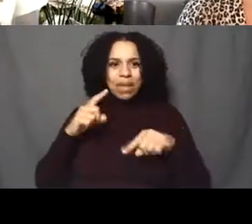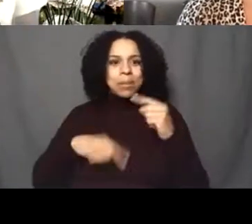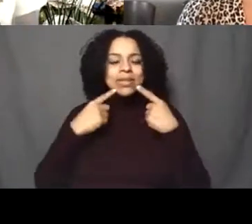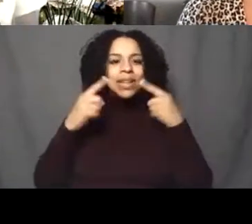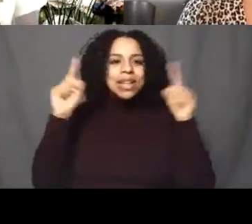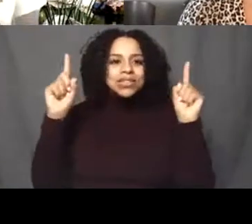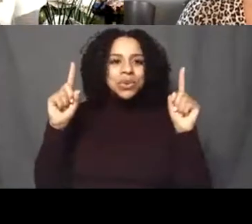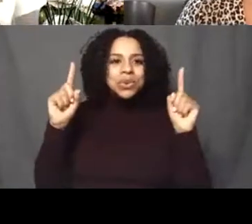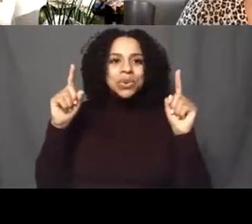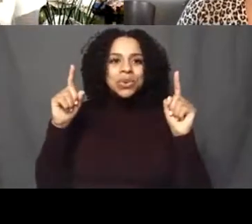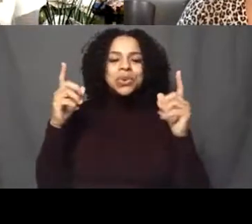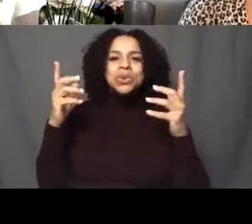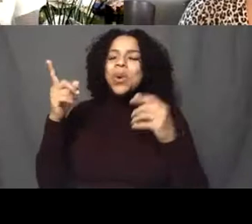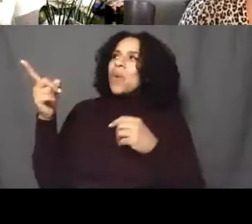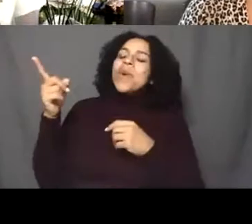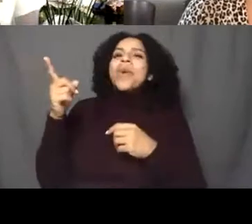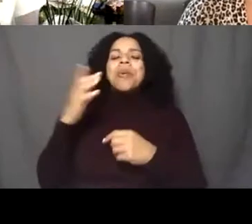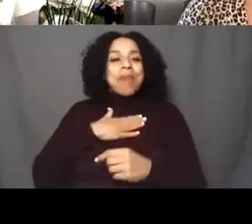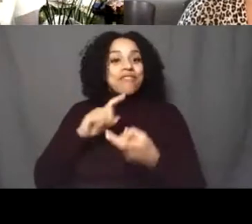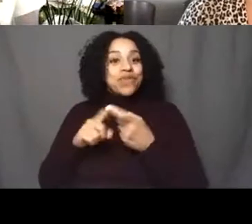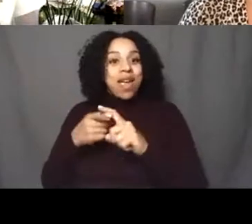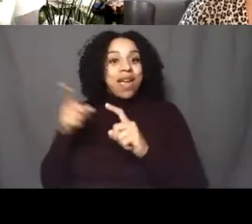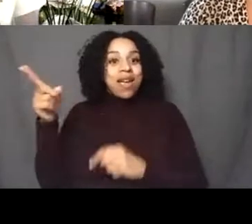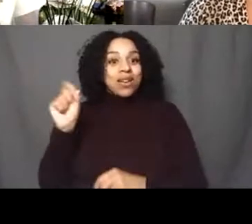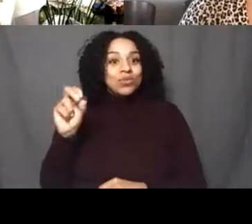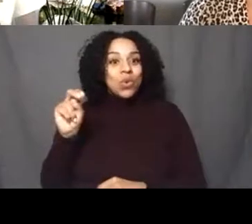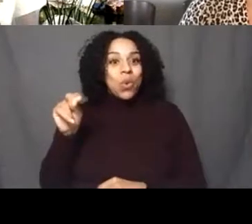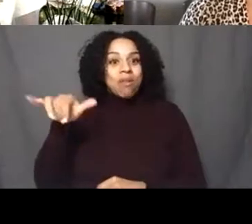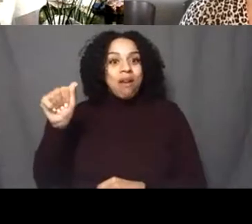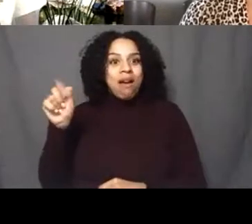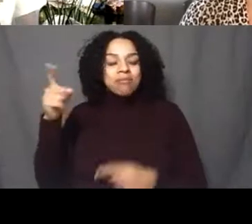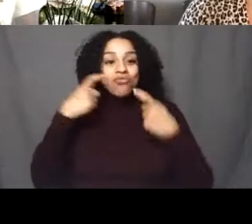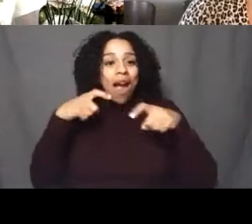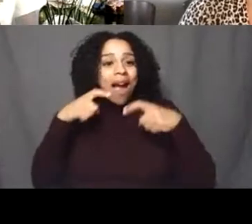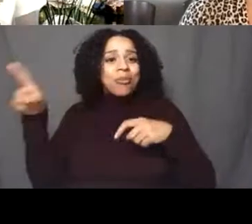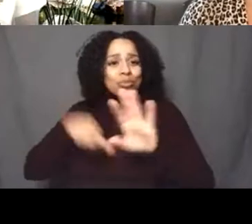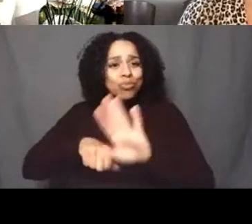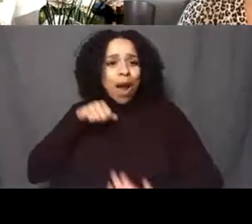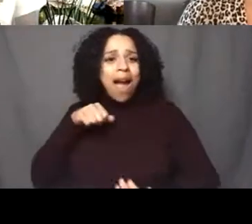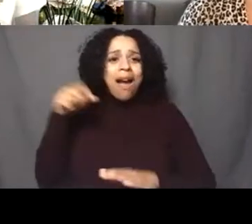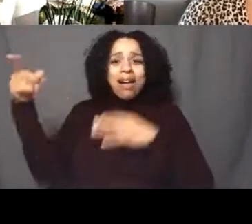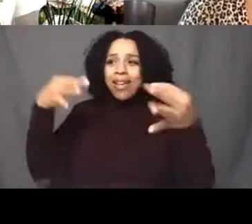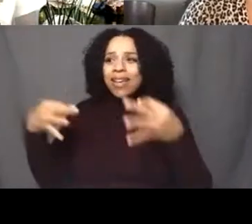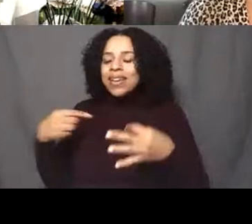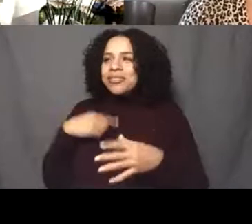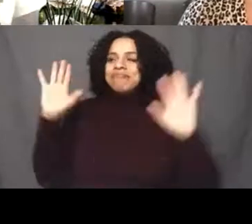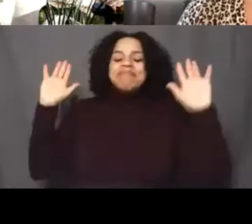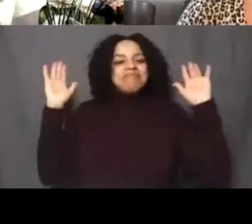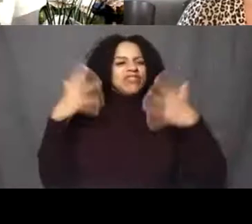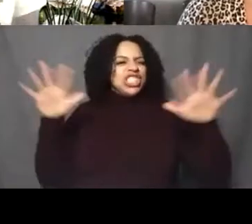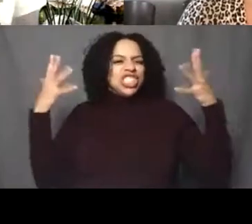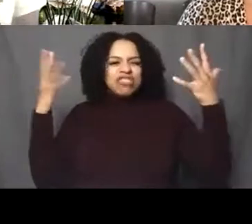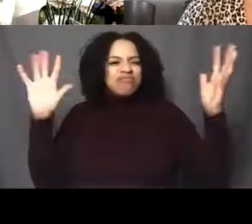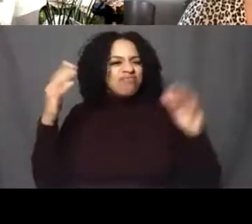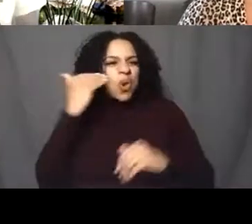hearing that story of her pride was all the affirmation of the work that I needed. So I hope all of you, as you do your own work, that